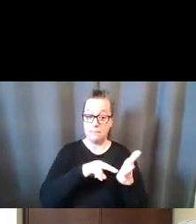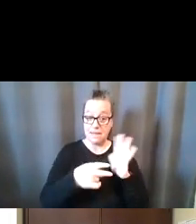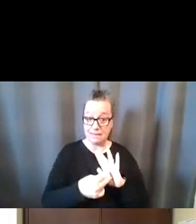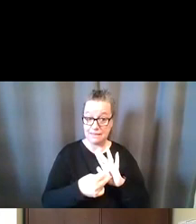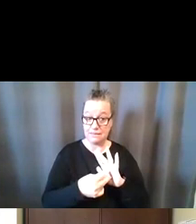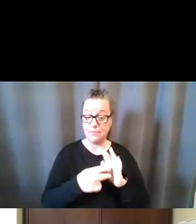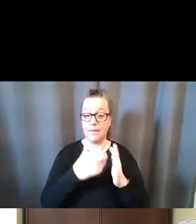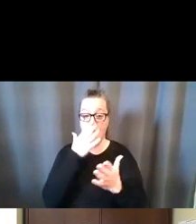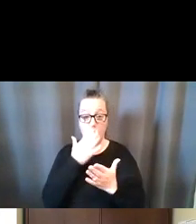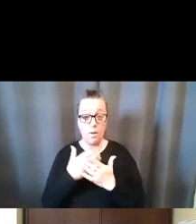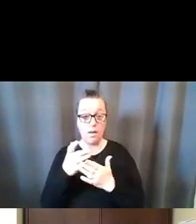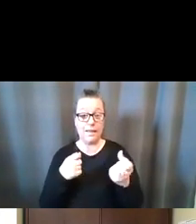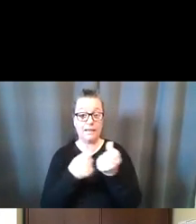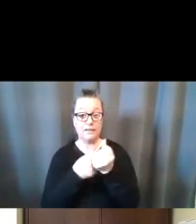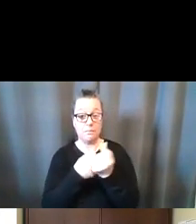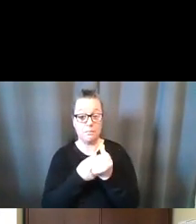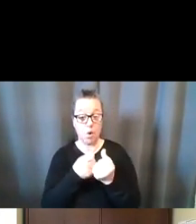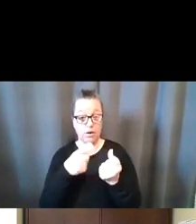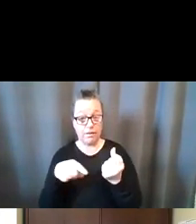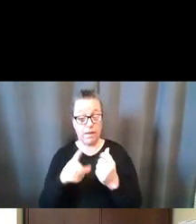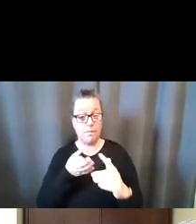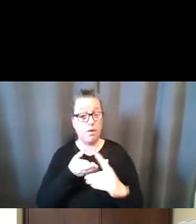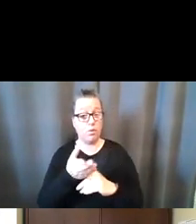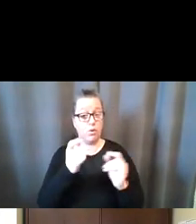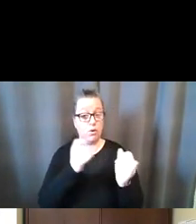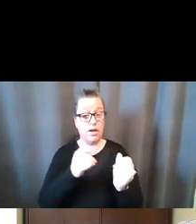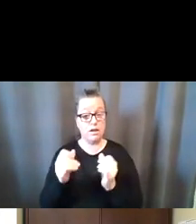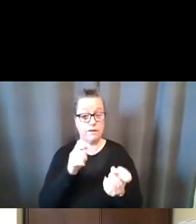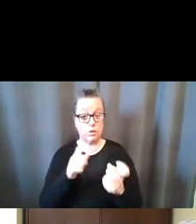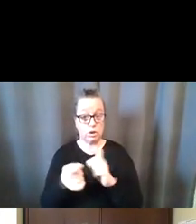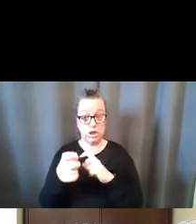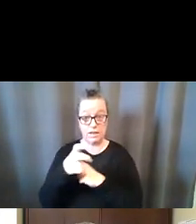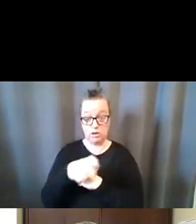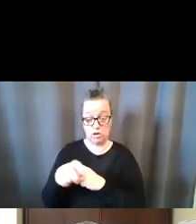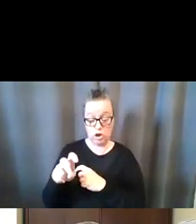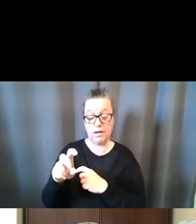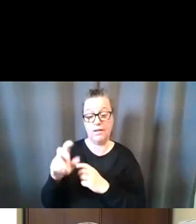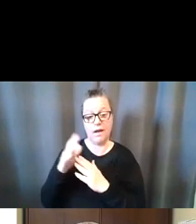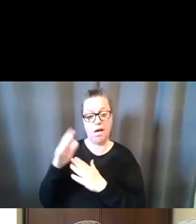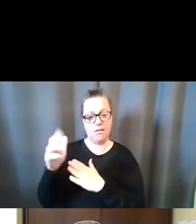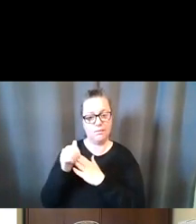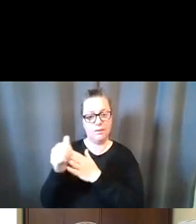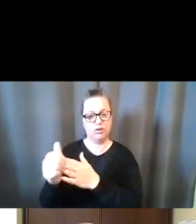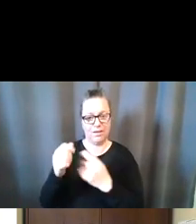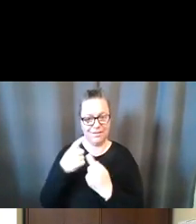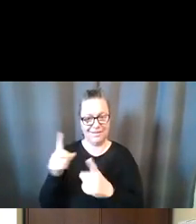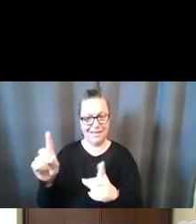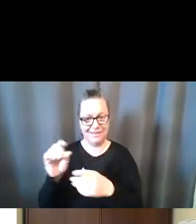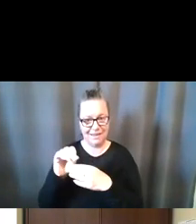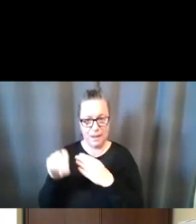well we can support them through their individual change journeys that ultimately drive change success and change